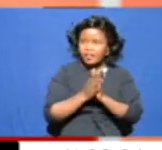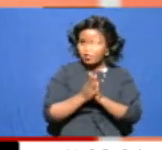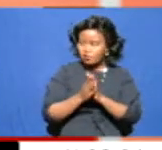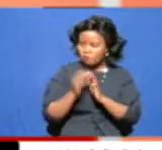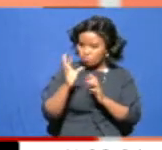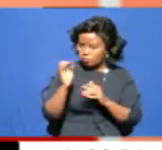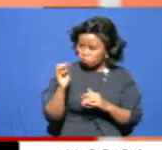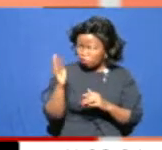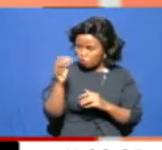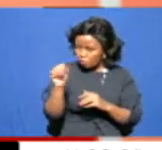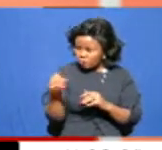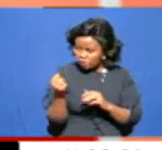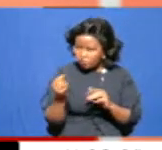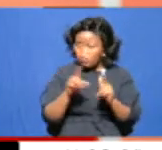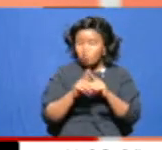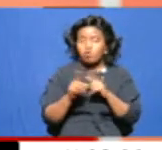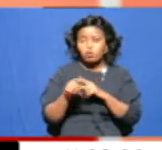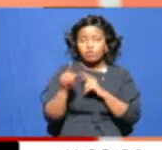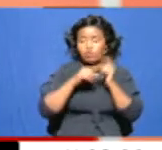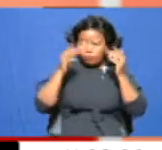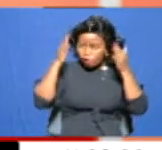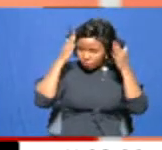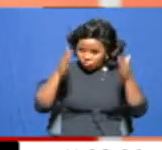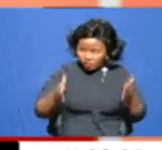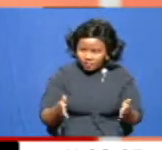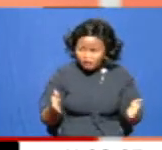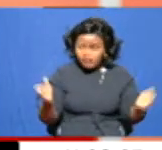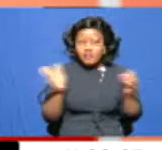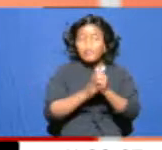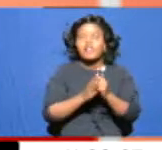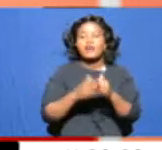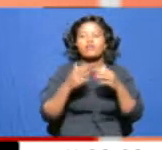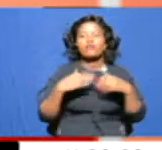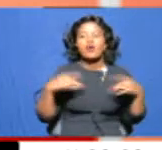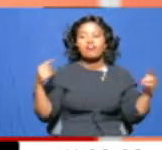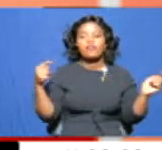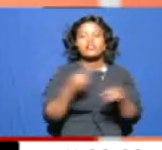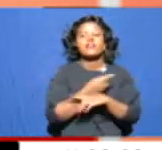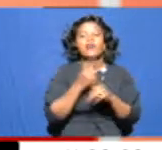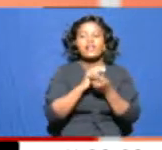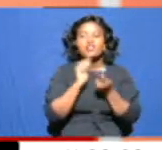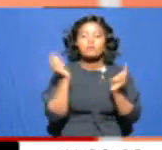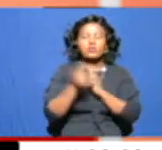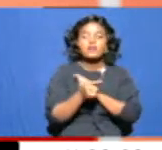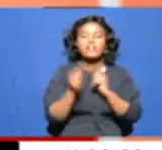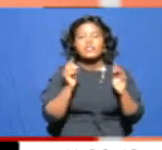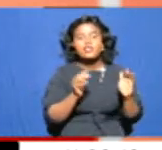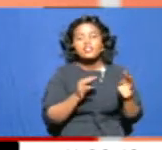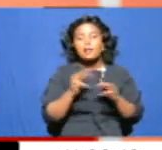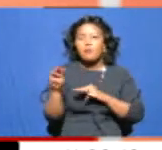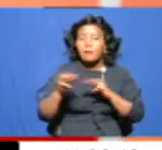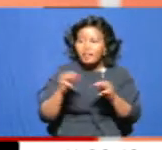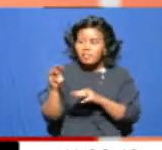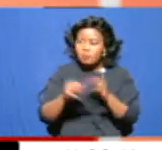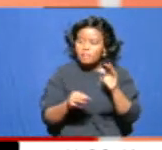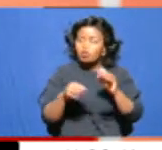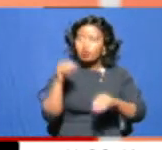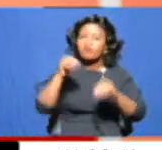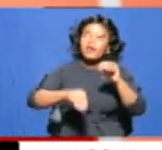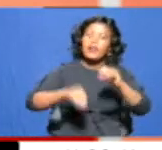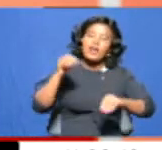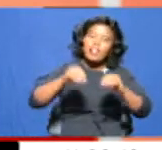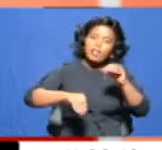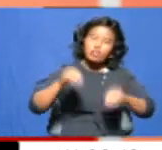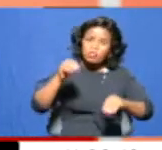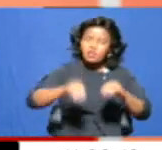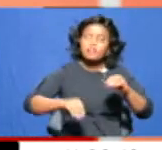looking forward to, that the 9th will be a turning point in terms of management of election. People will be elected, those who will